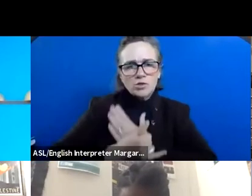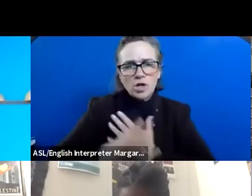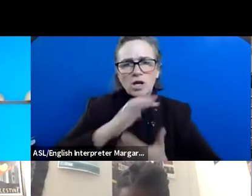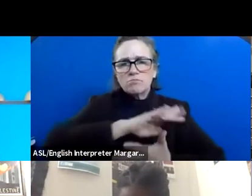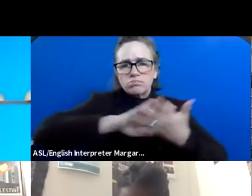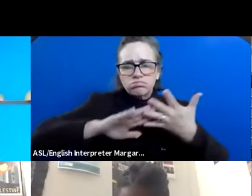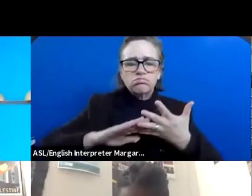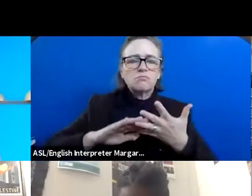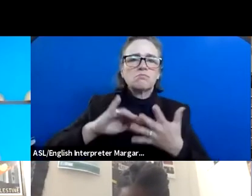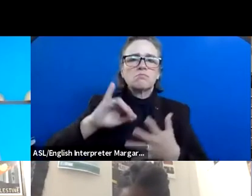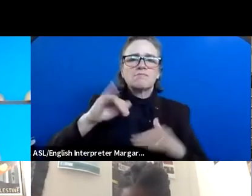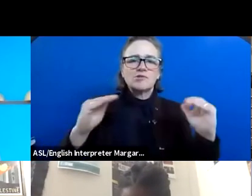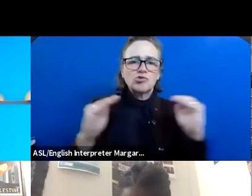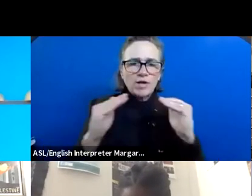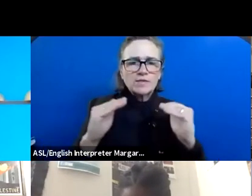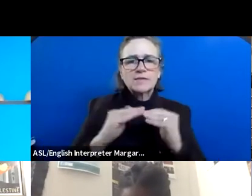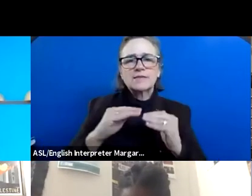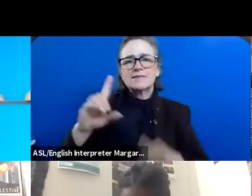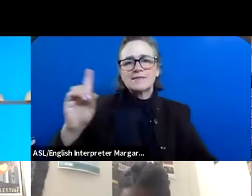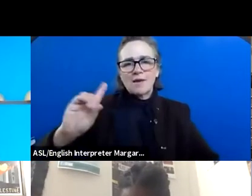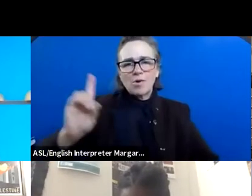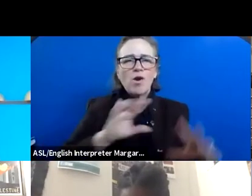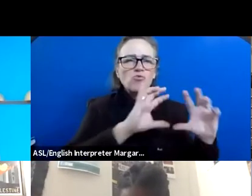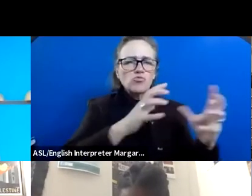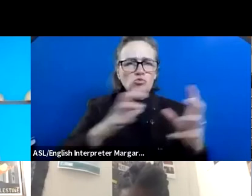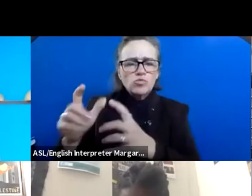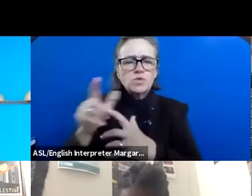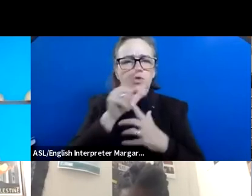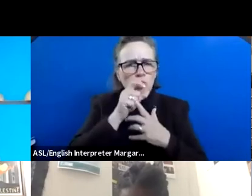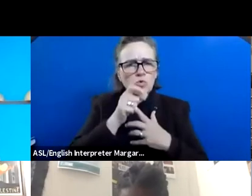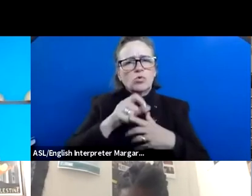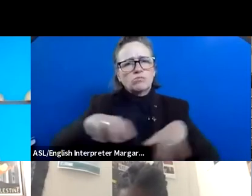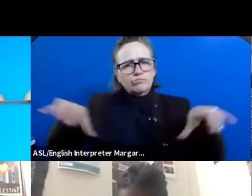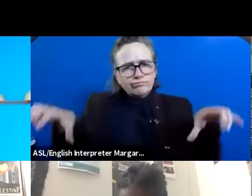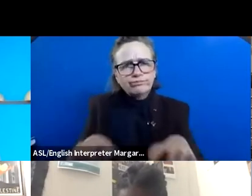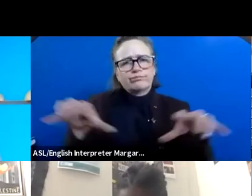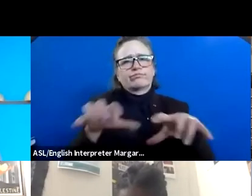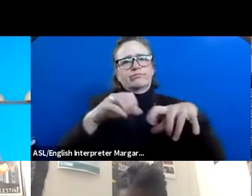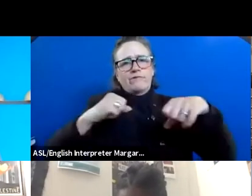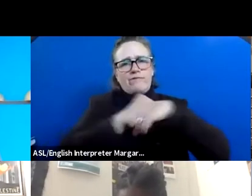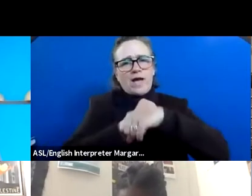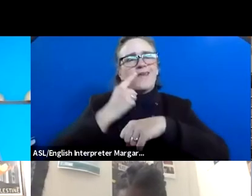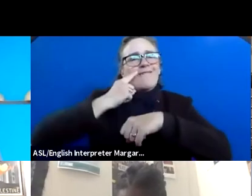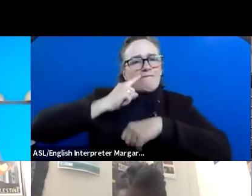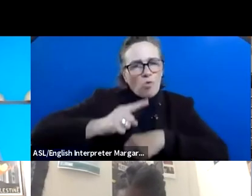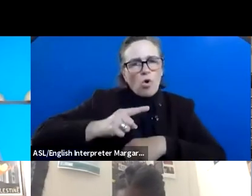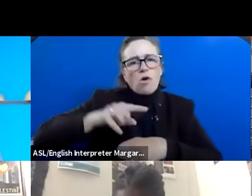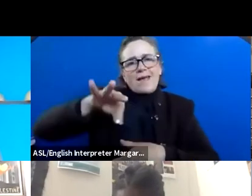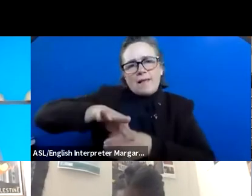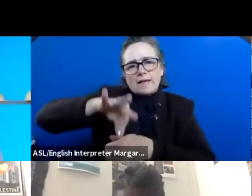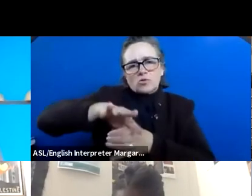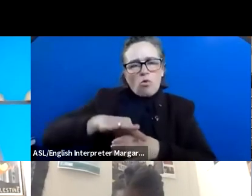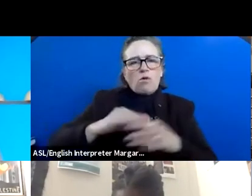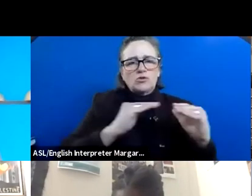Justice Democrats, and a number of other sort of very progressive forces that are doing electoral justice work is hopeful.